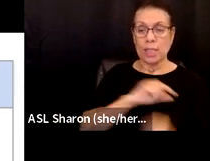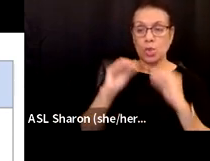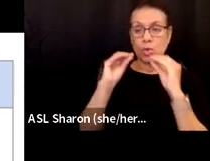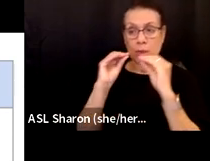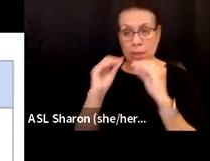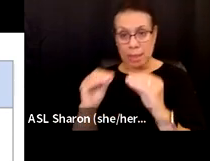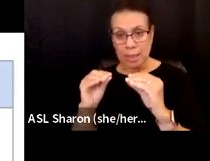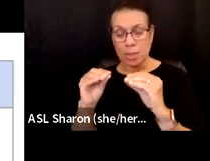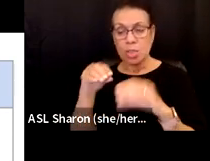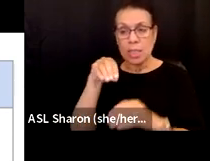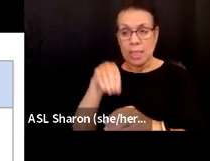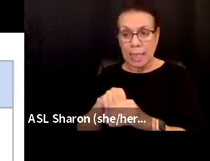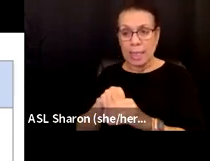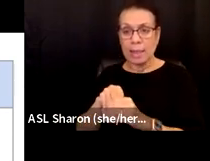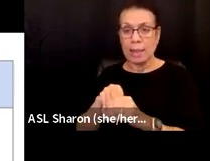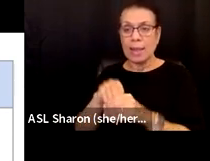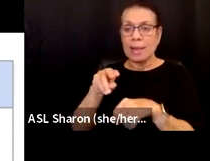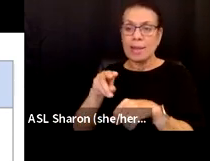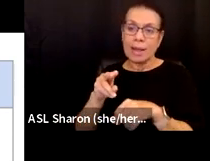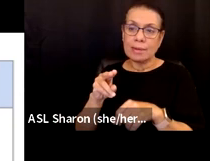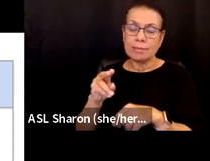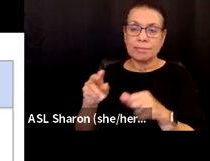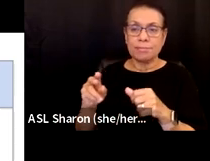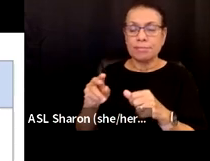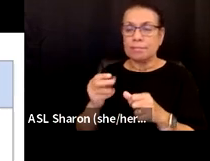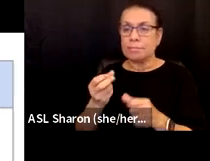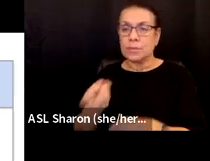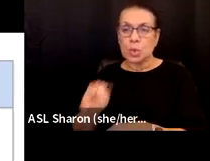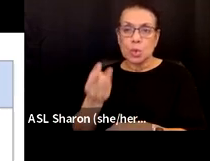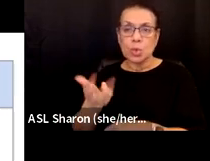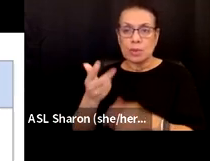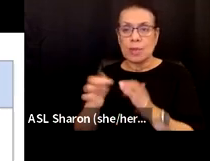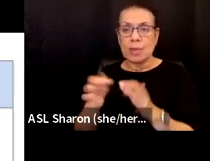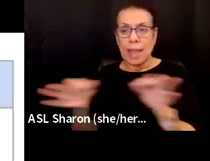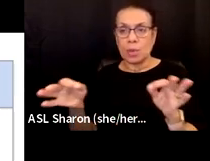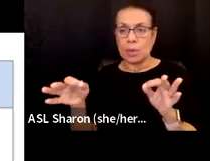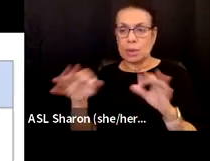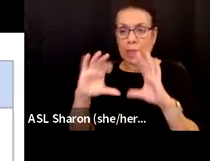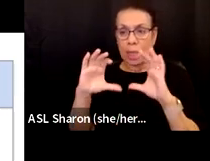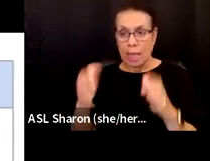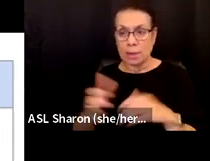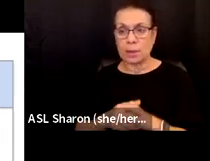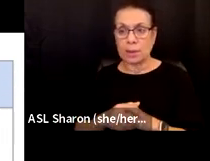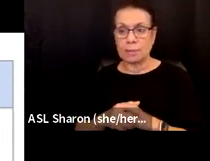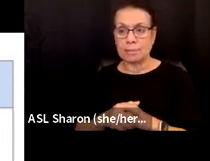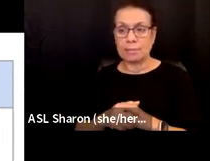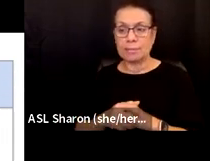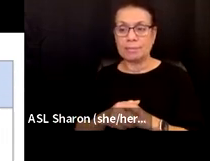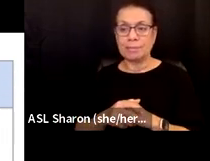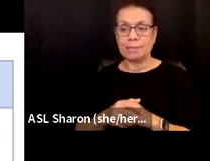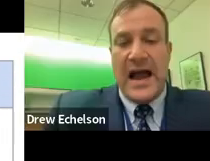in native language classes we piloted um through the work that sarah daley was describing